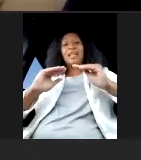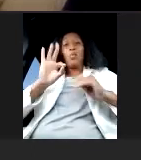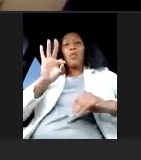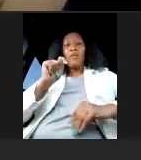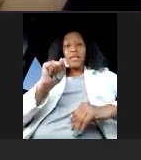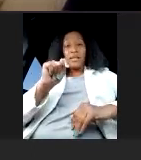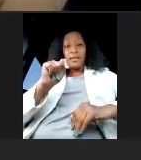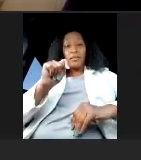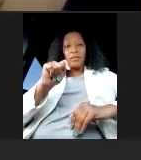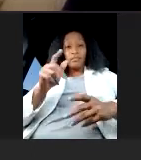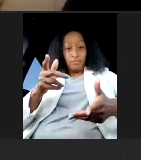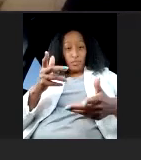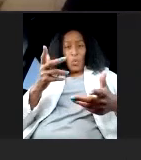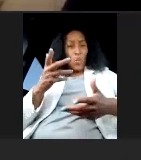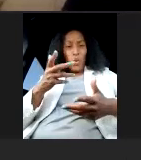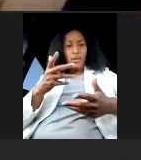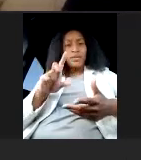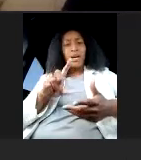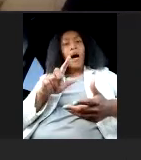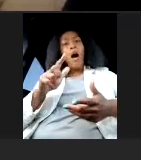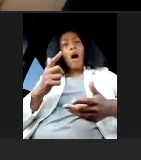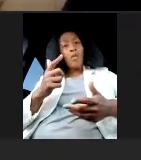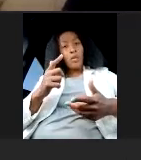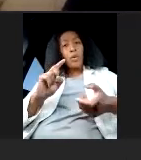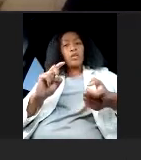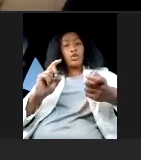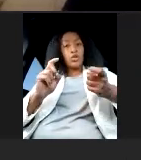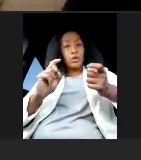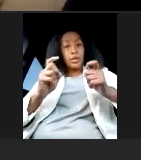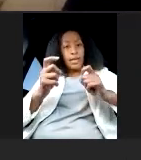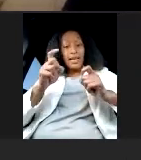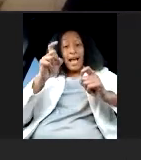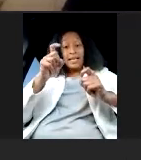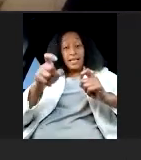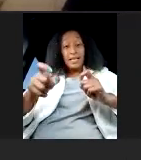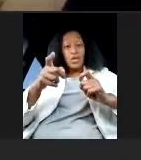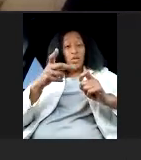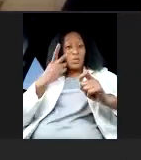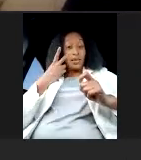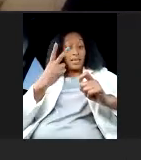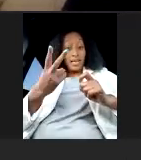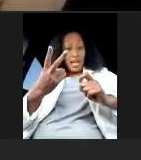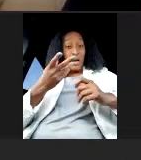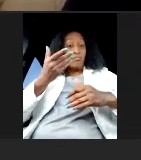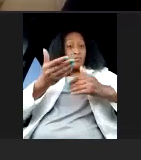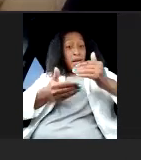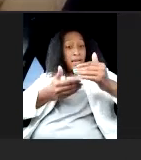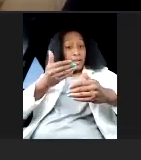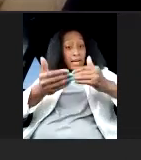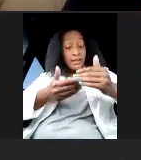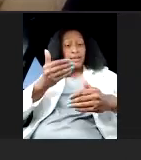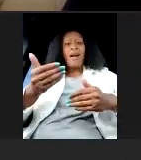into feet. And if you look on the conversion chart, you'll find that there are 5,280